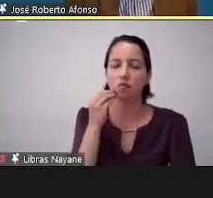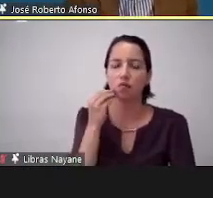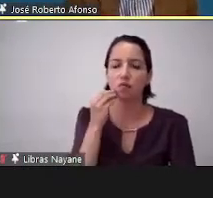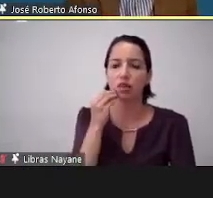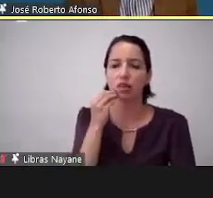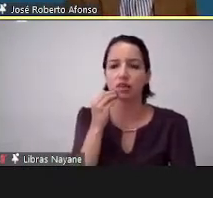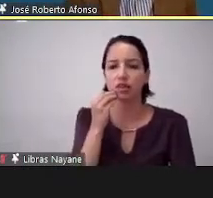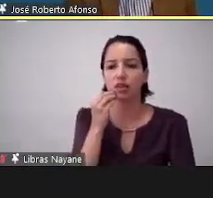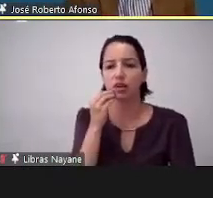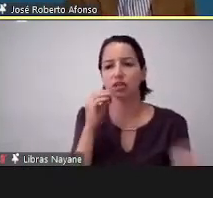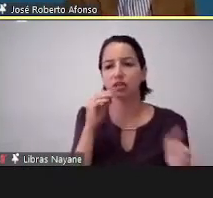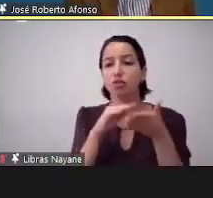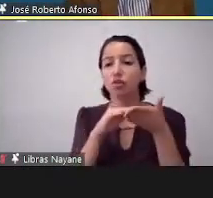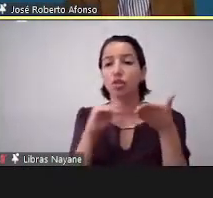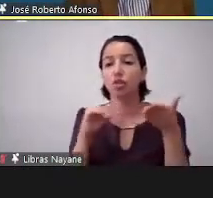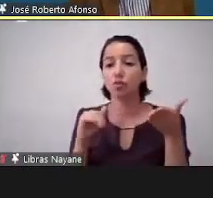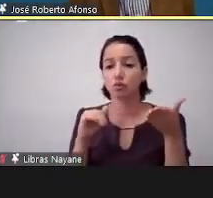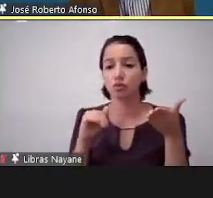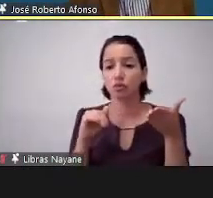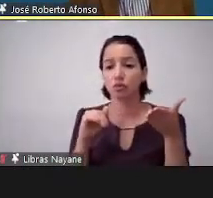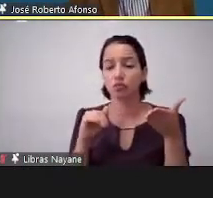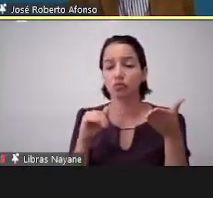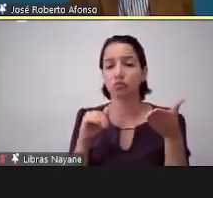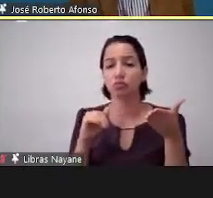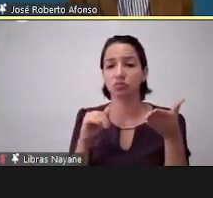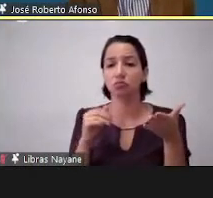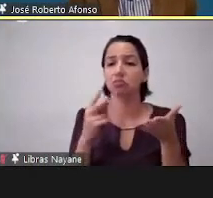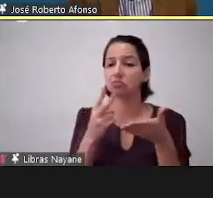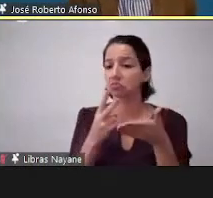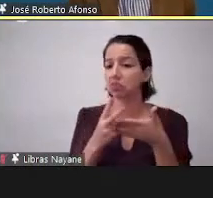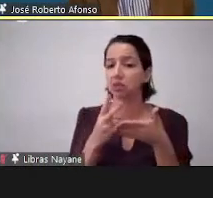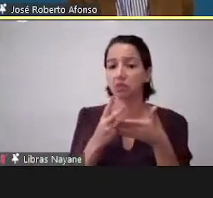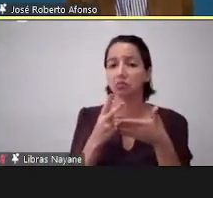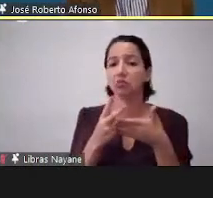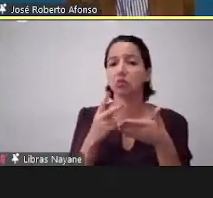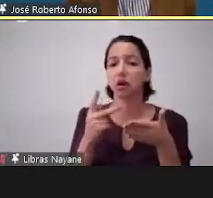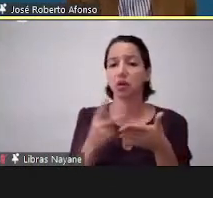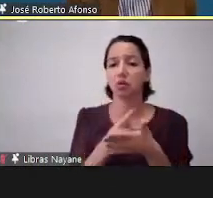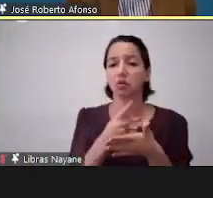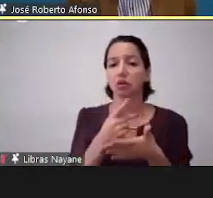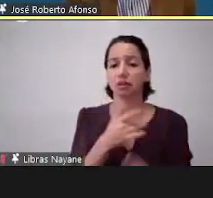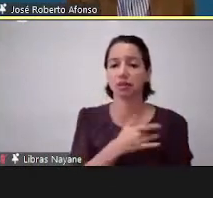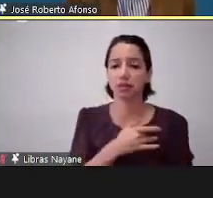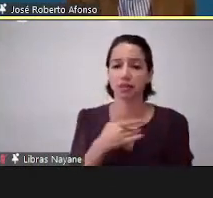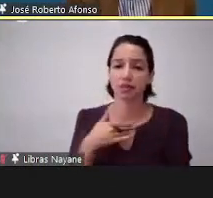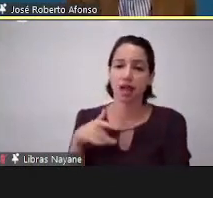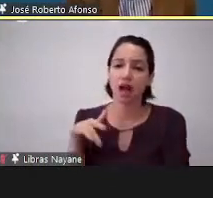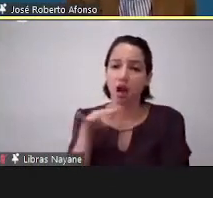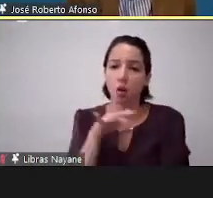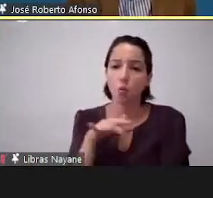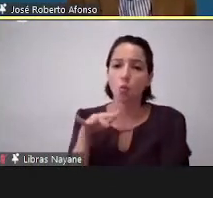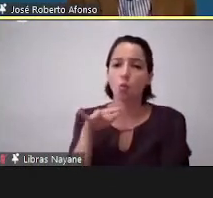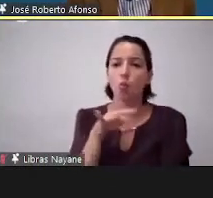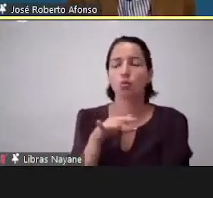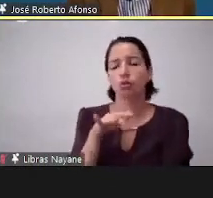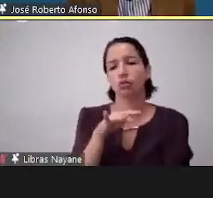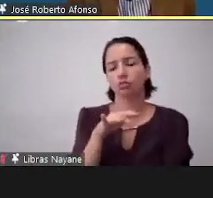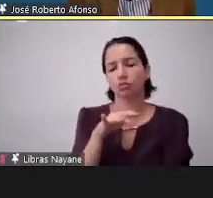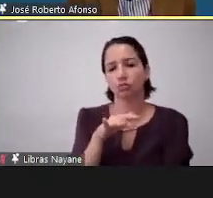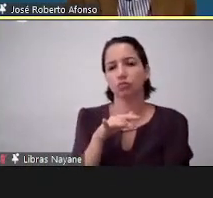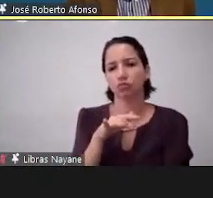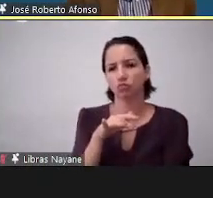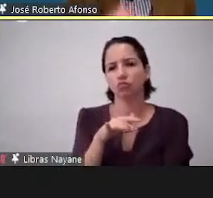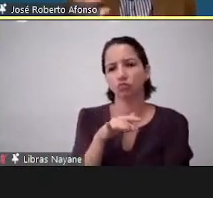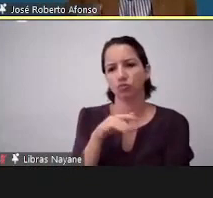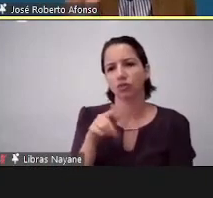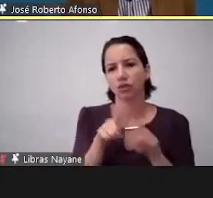able to be deducted. And the same phenomenon happens in the health